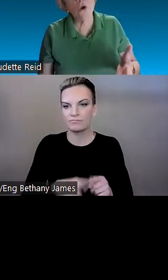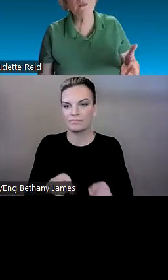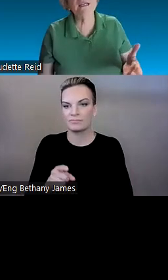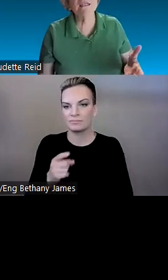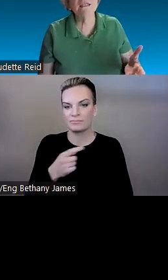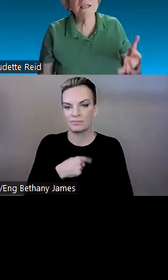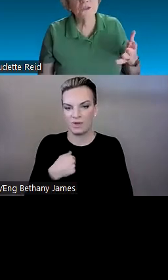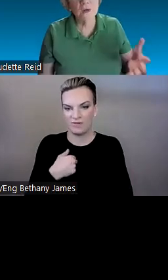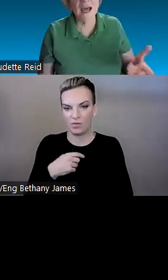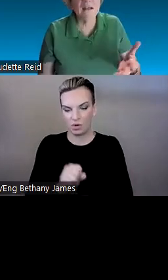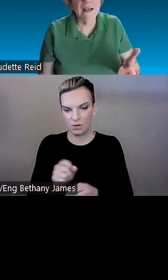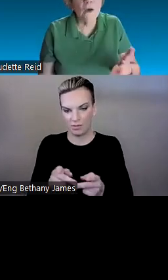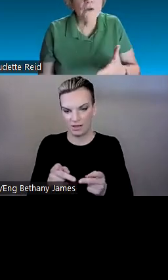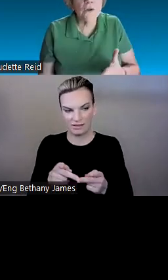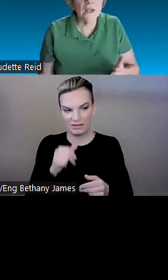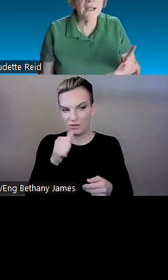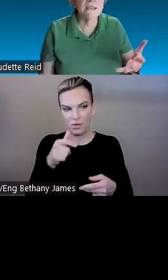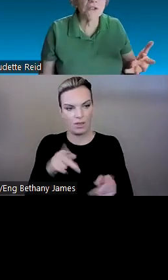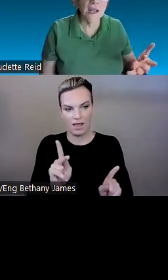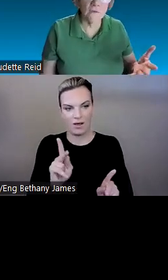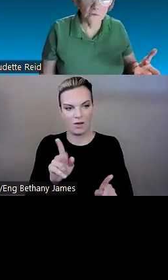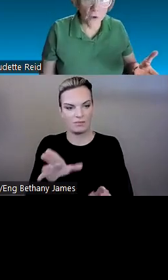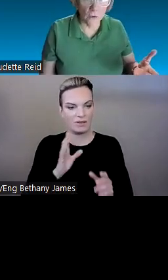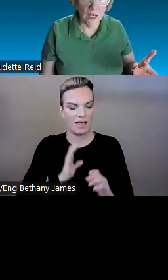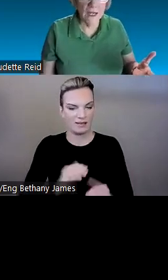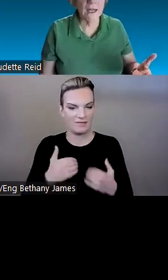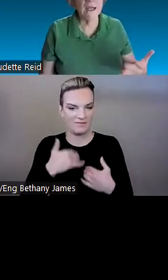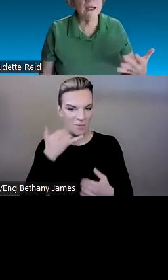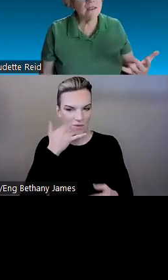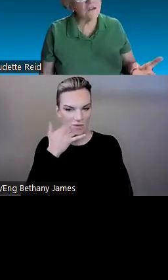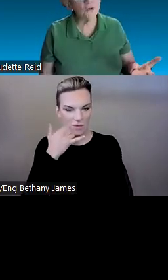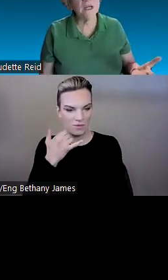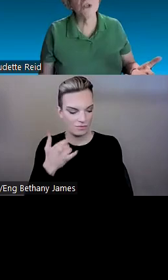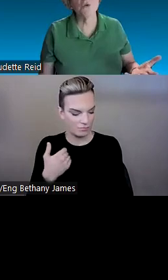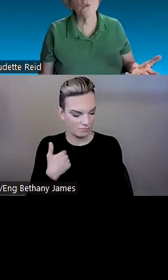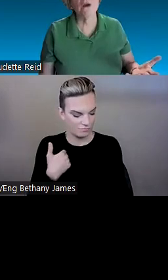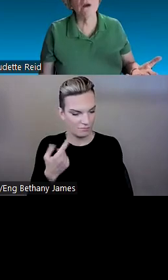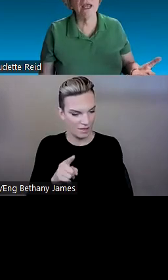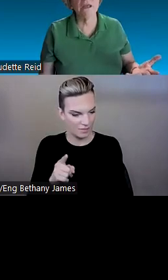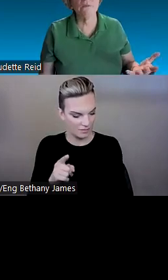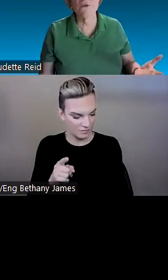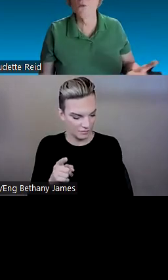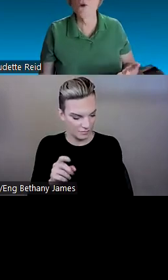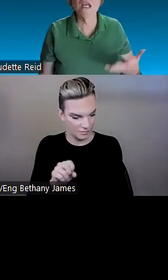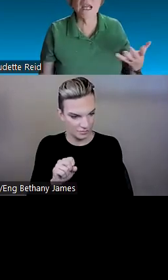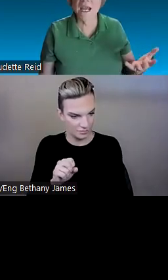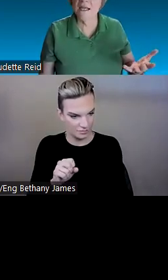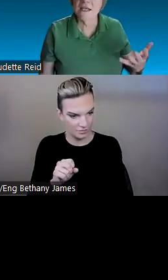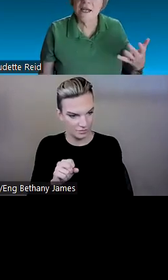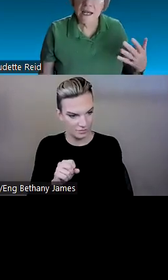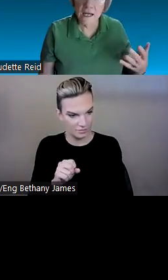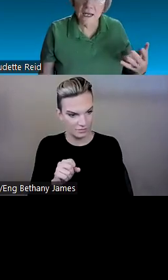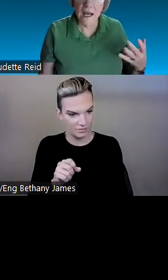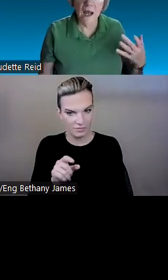are workplaces that do not allow their clients to have a phone. I had a situation where a person working